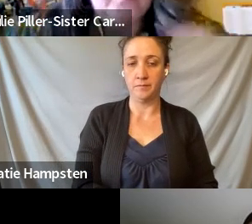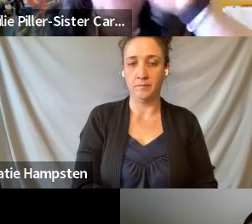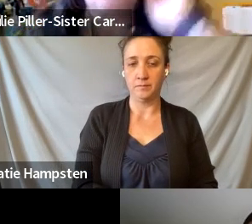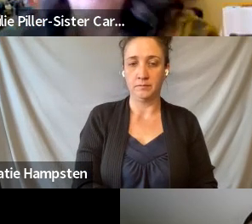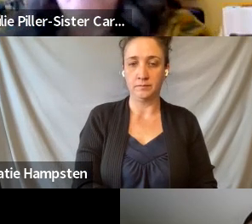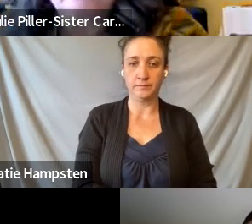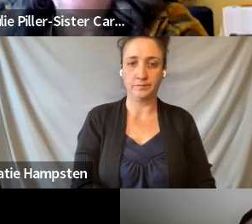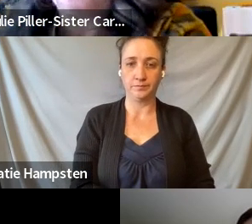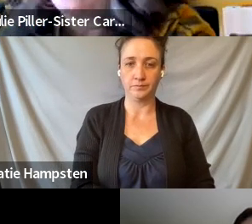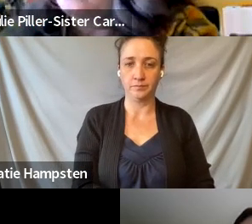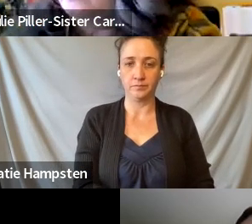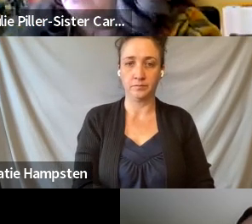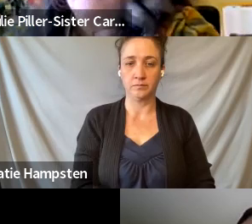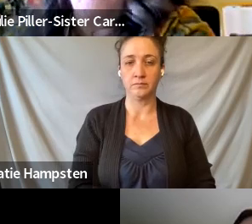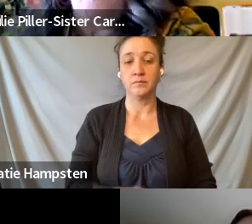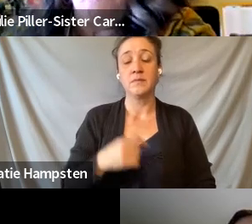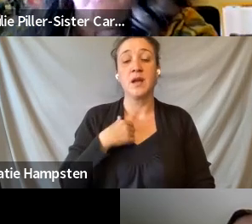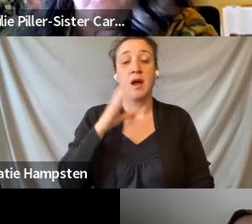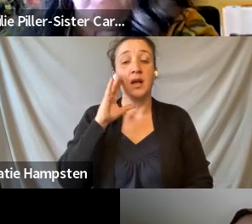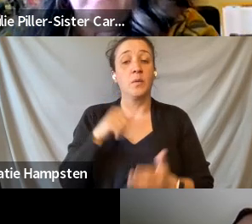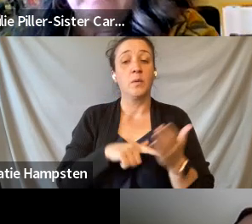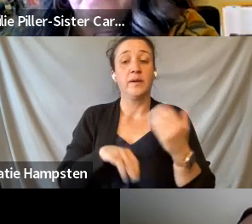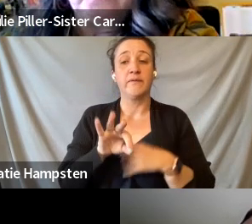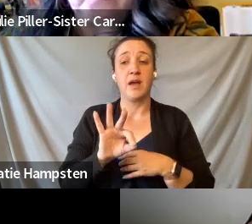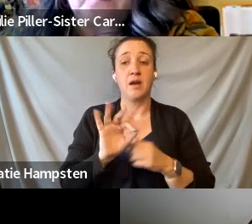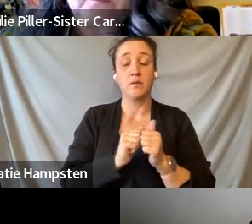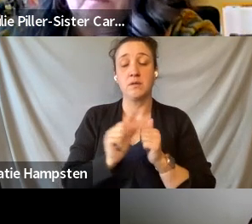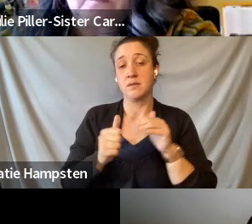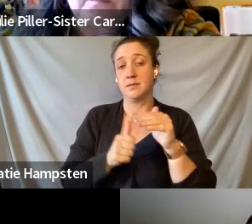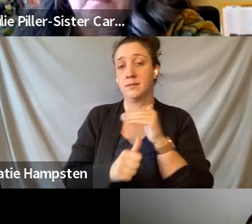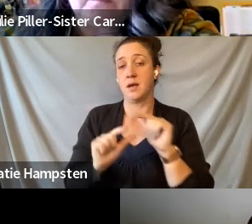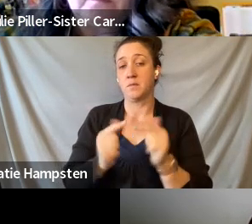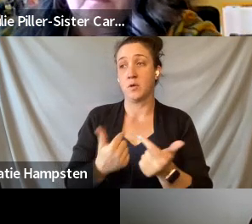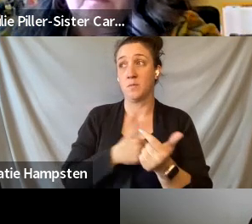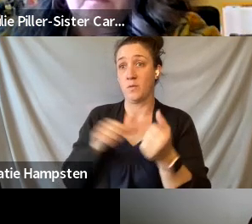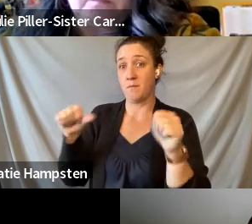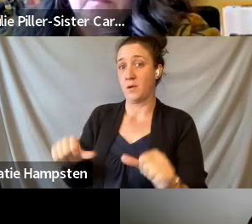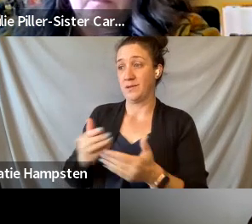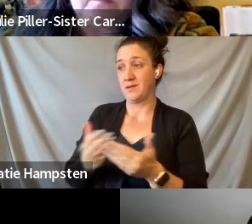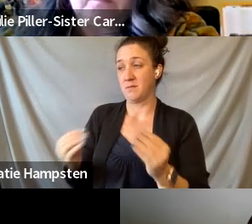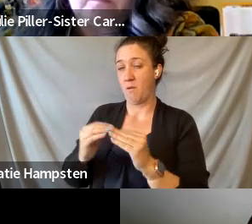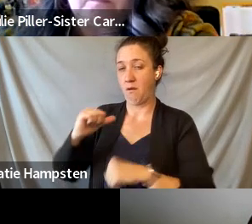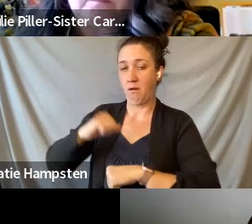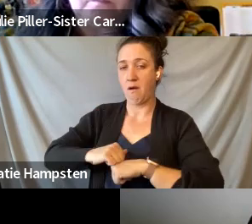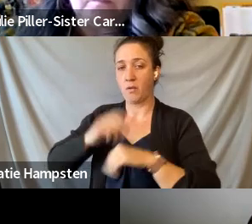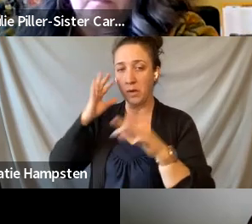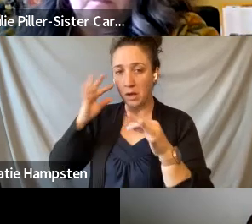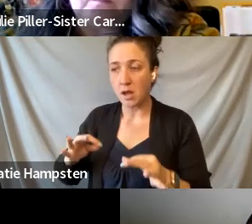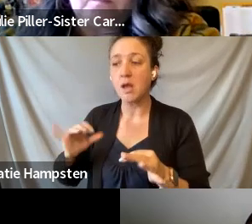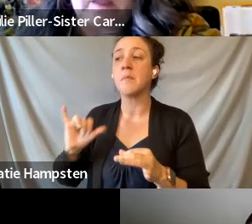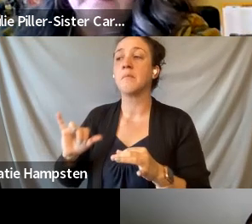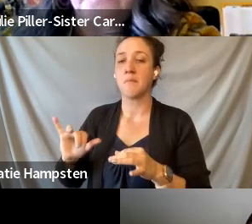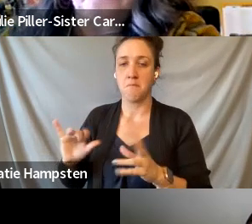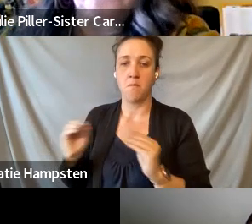I know what we found with the subgroups is once we posted something that was a little more concrete, some people volunteered because they saw what it would